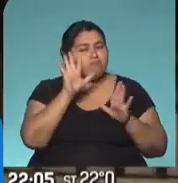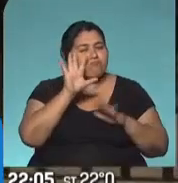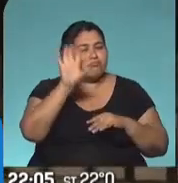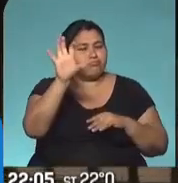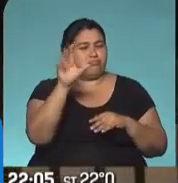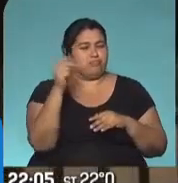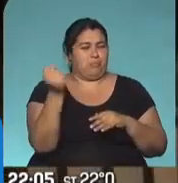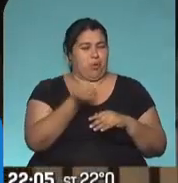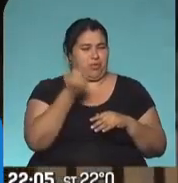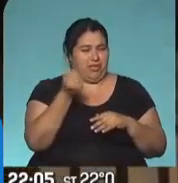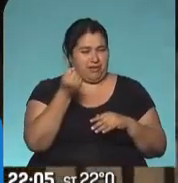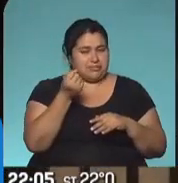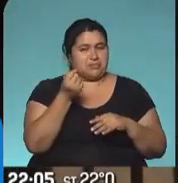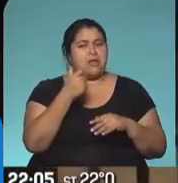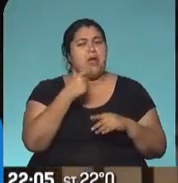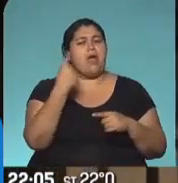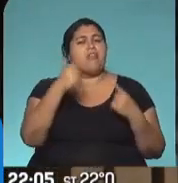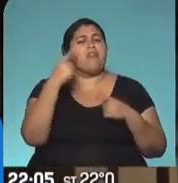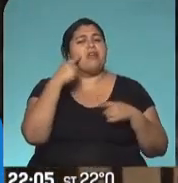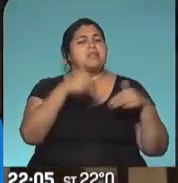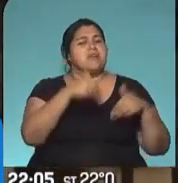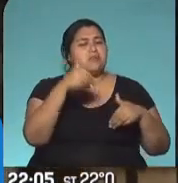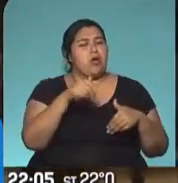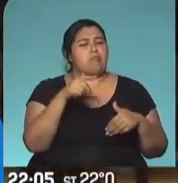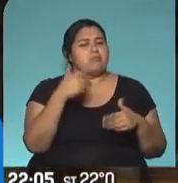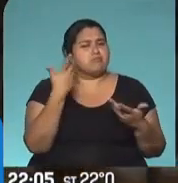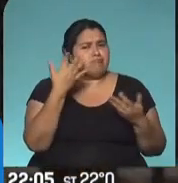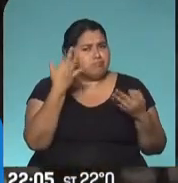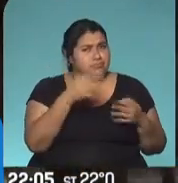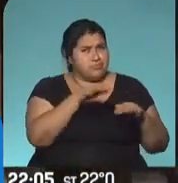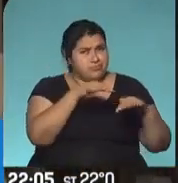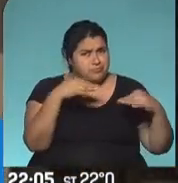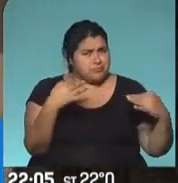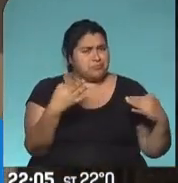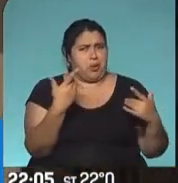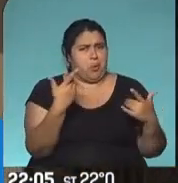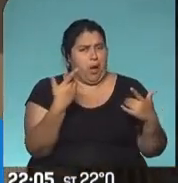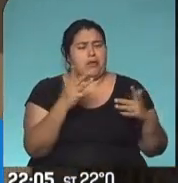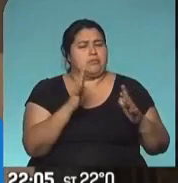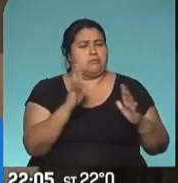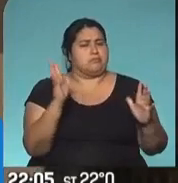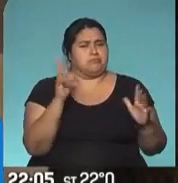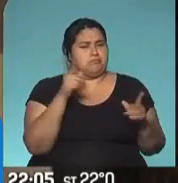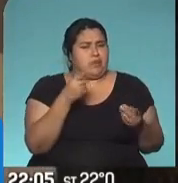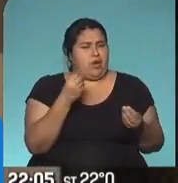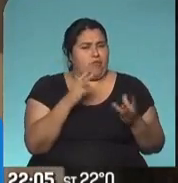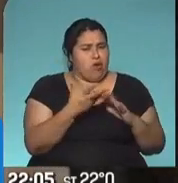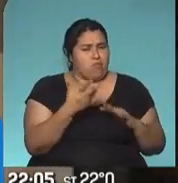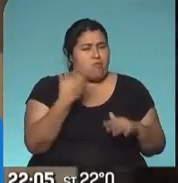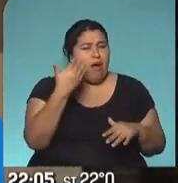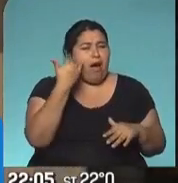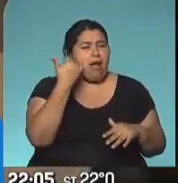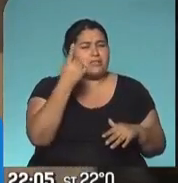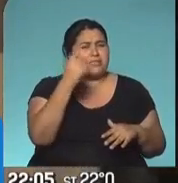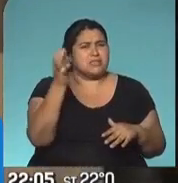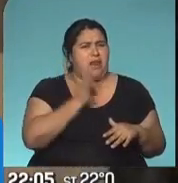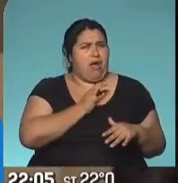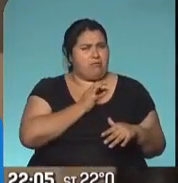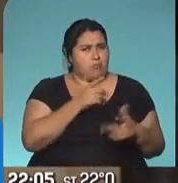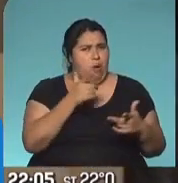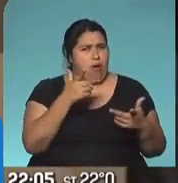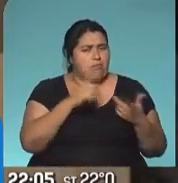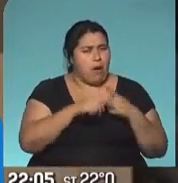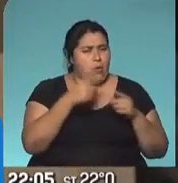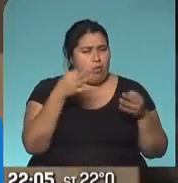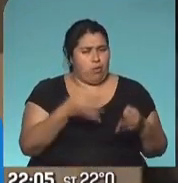set out from constituencies that have never returned a Conservative MP for 100 years.